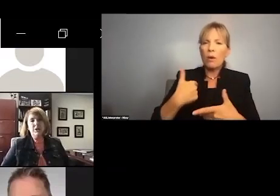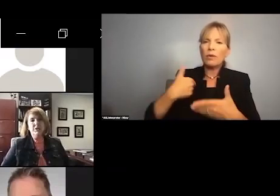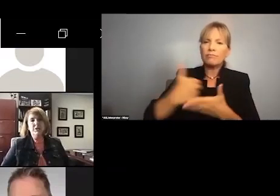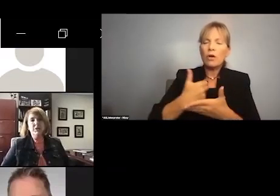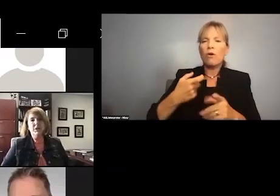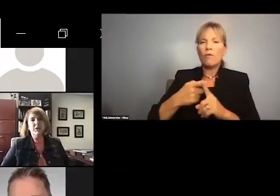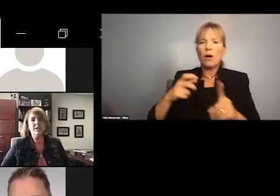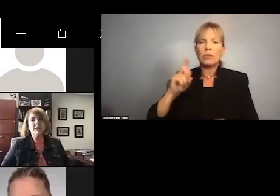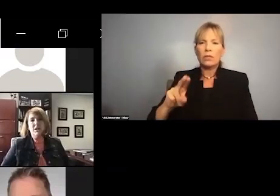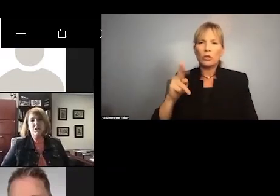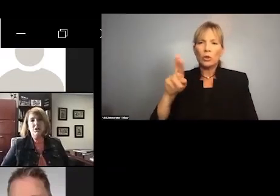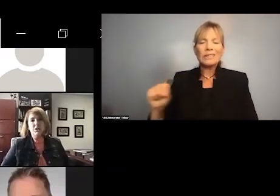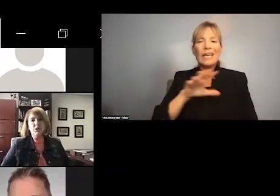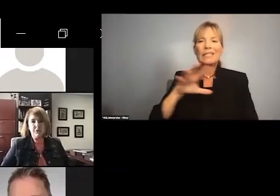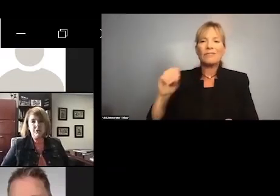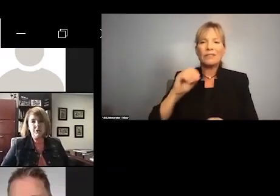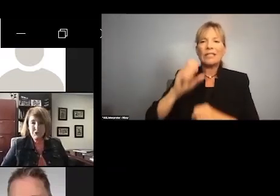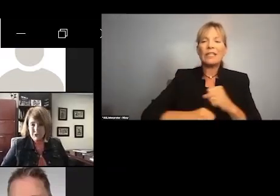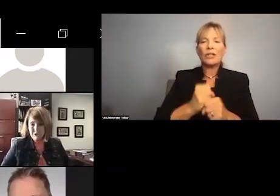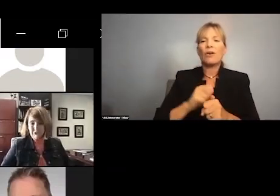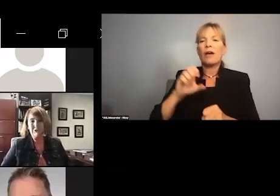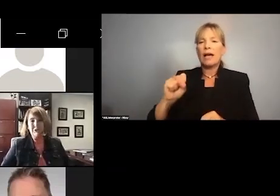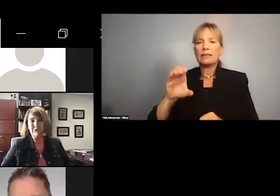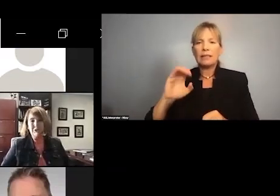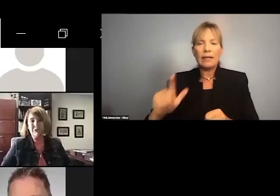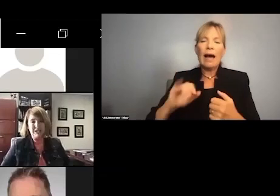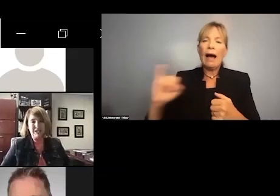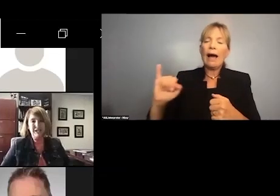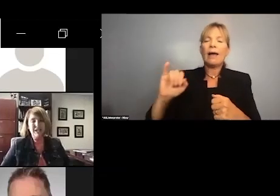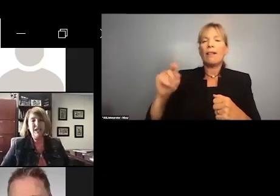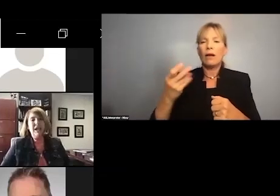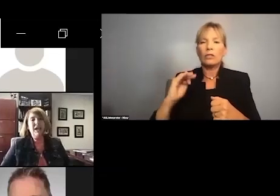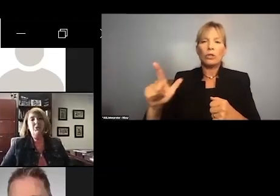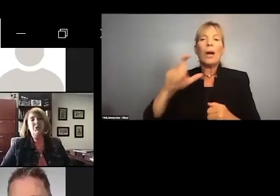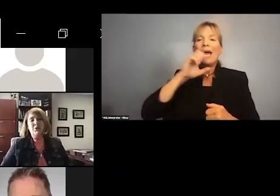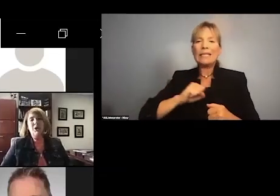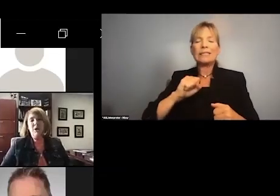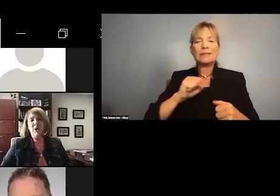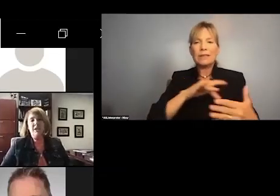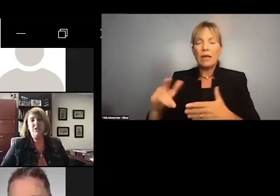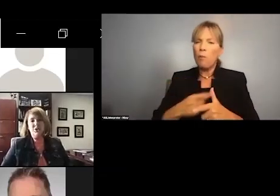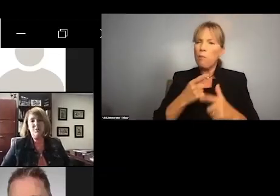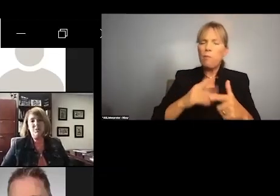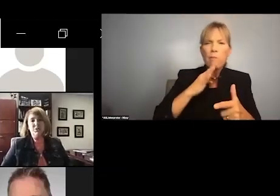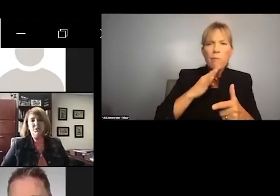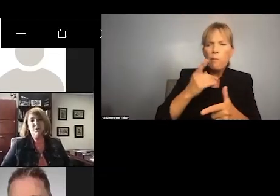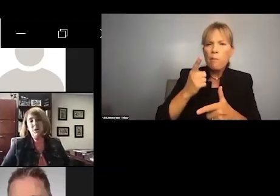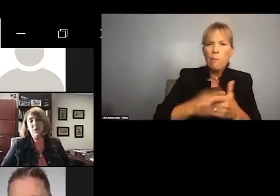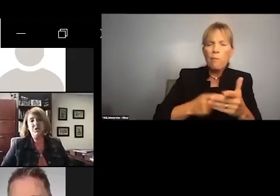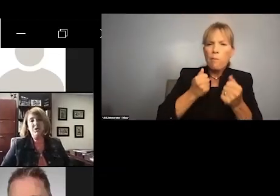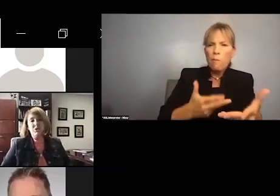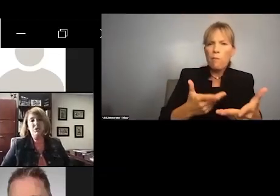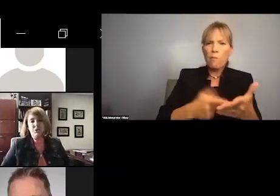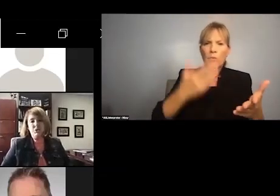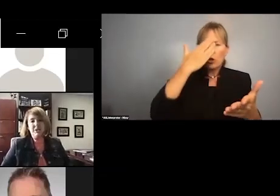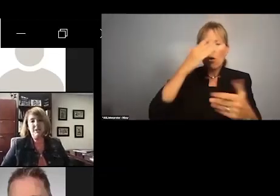Dr. Krause's 50-year SCI longitudinal aging study. And we'll talk about what that contributes to what we know